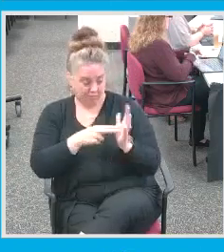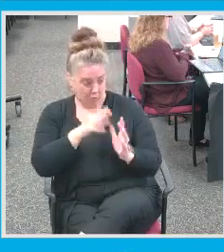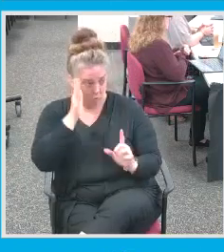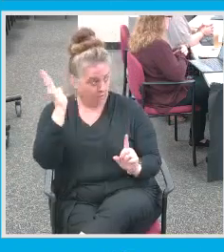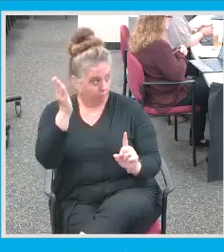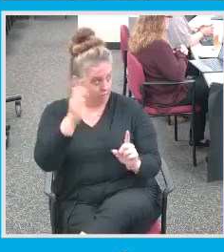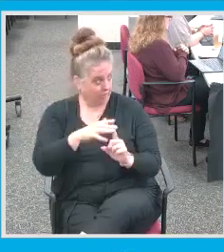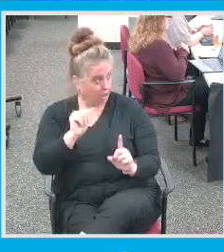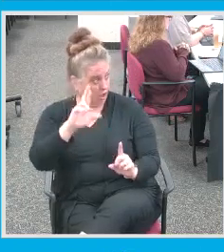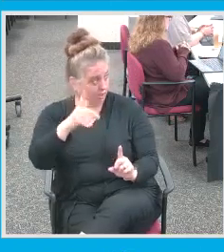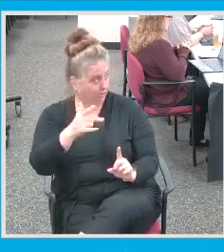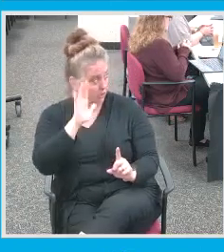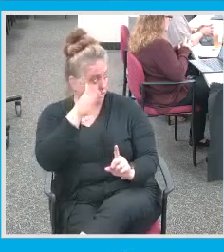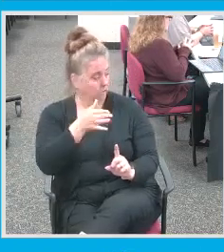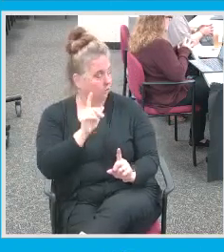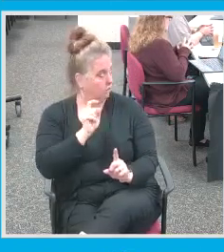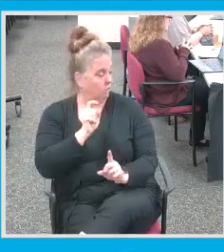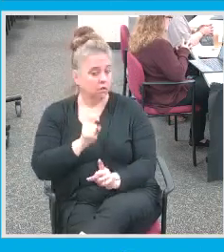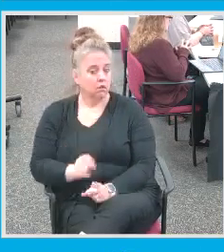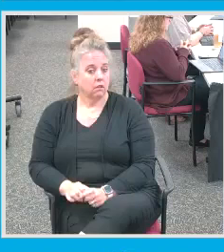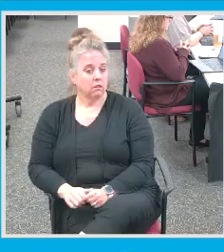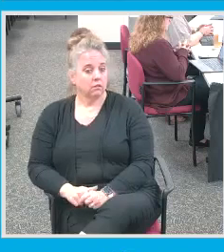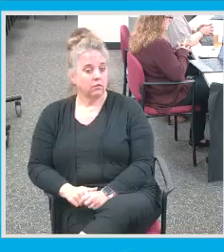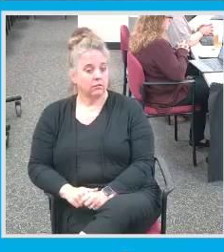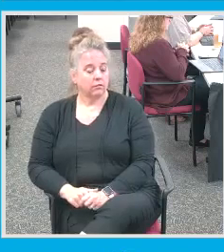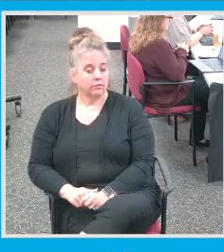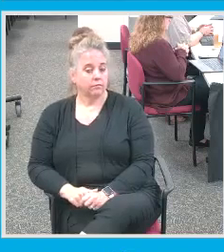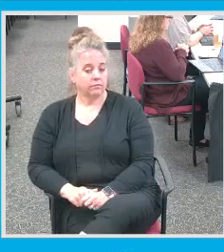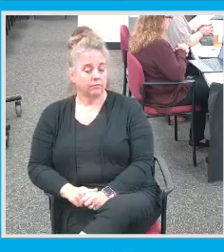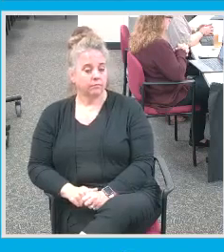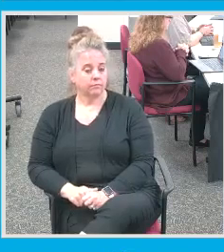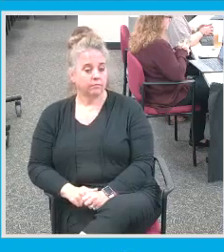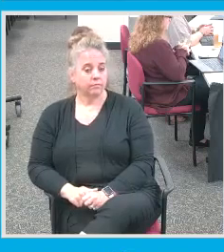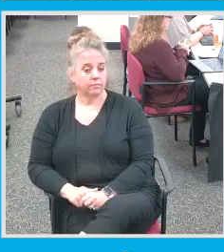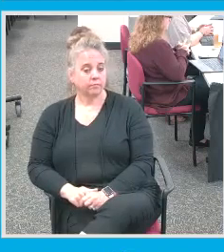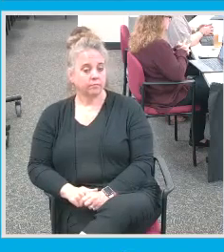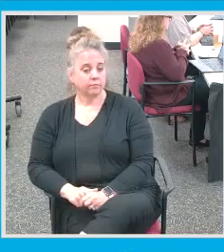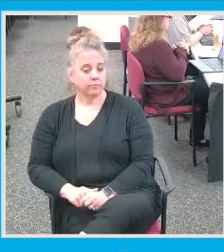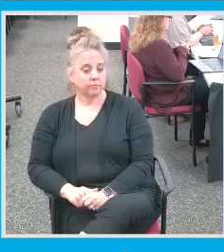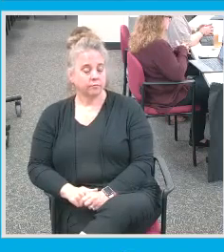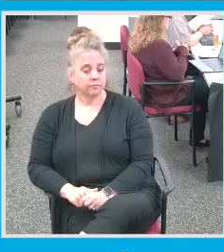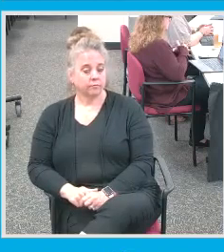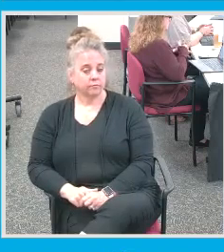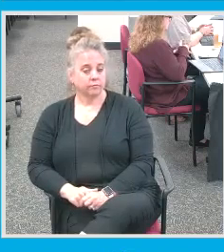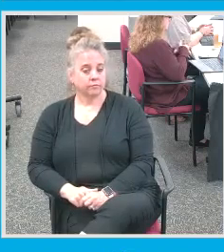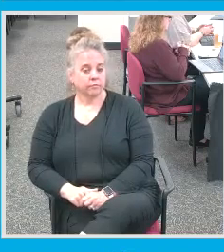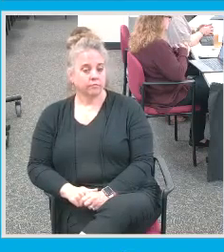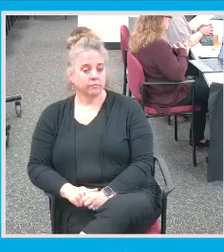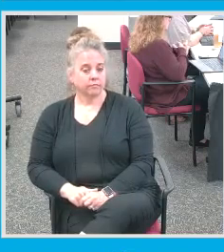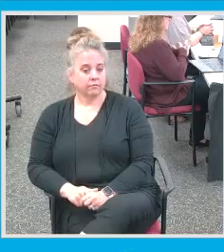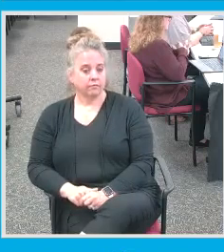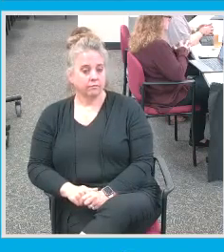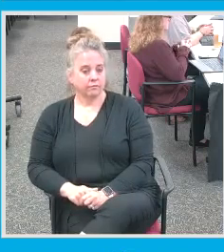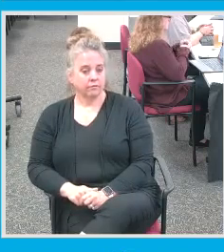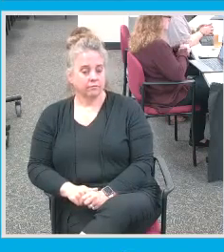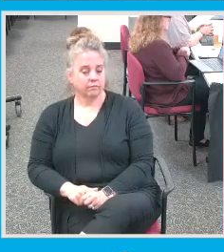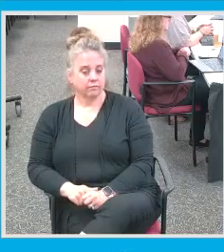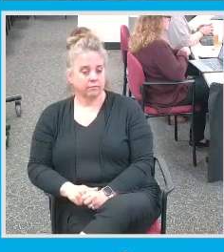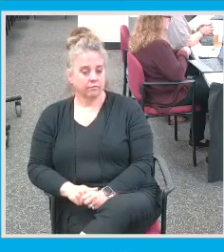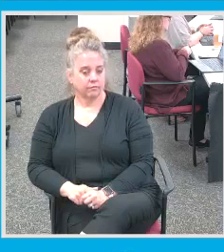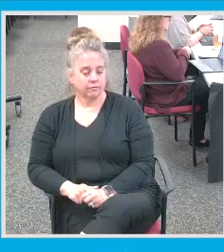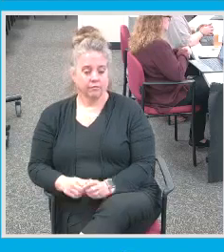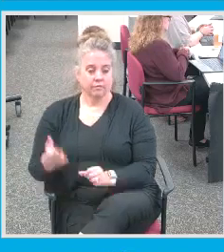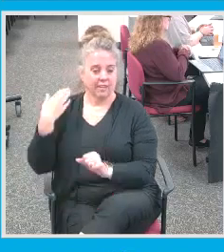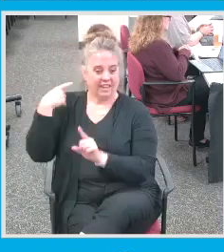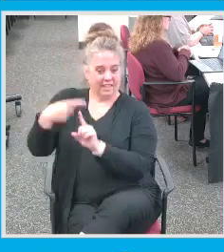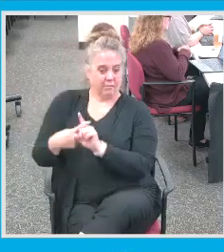mean, I did ask them when we were going through, because we were going to present last month, we asked them to talk about, why did you get involved in community